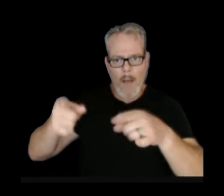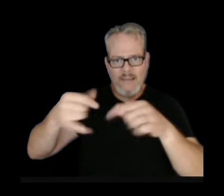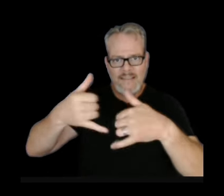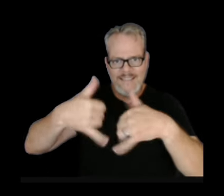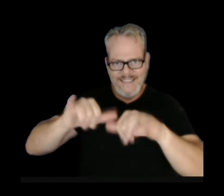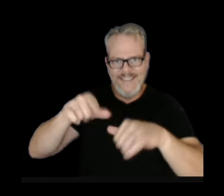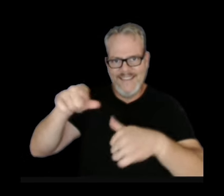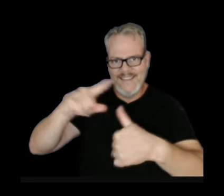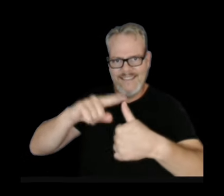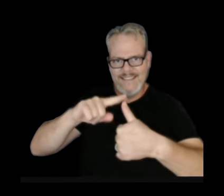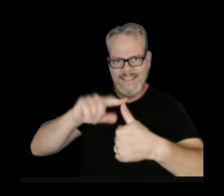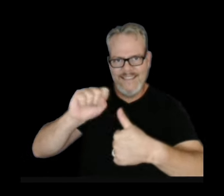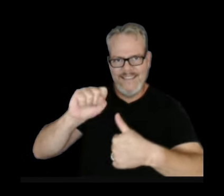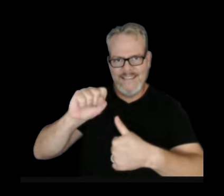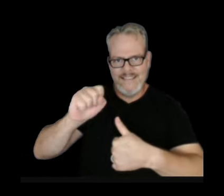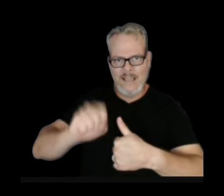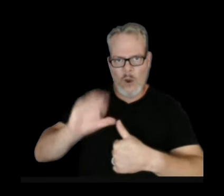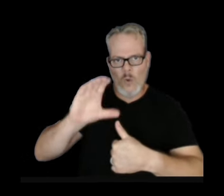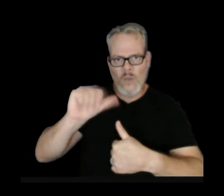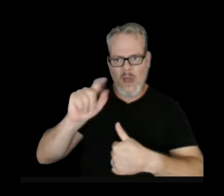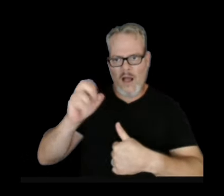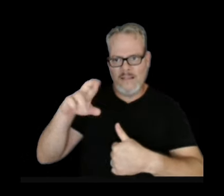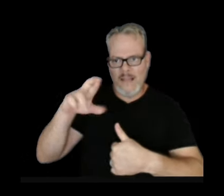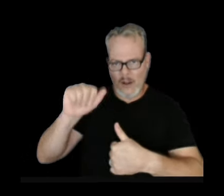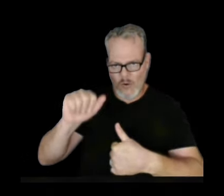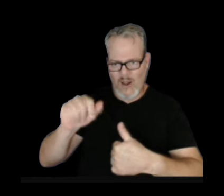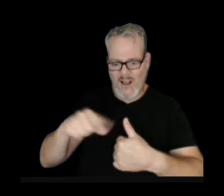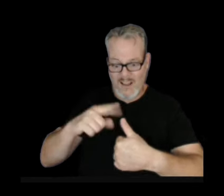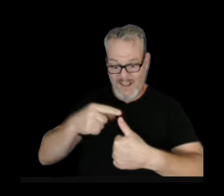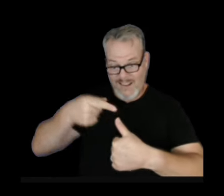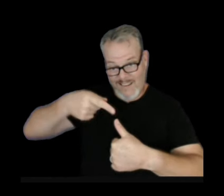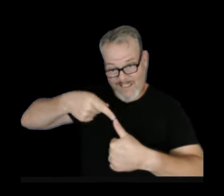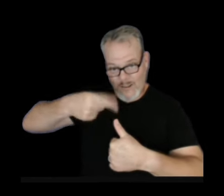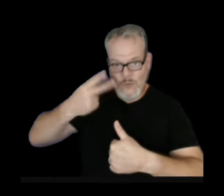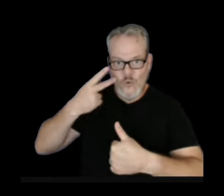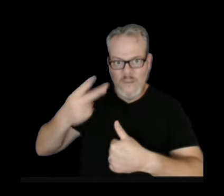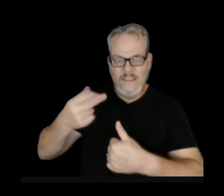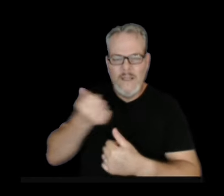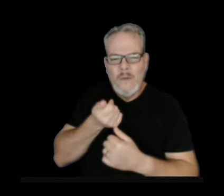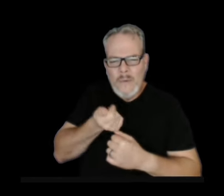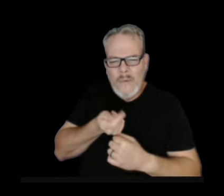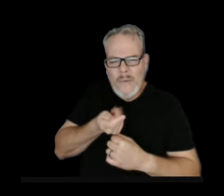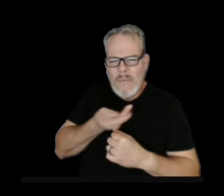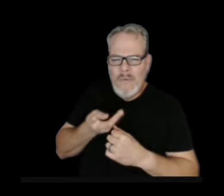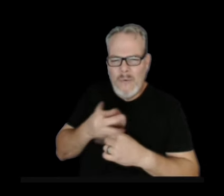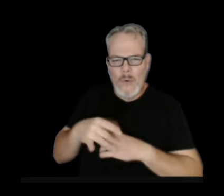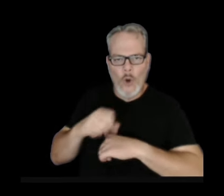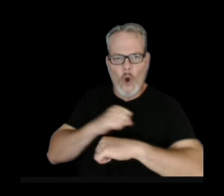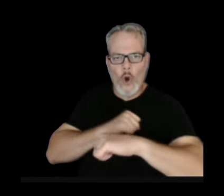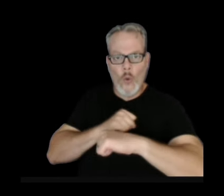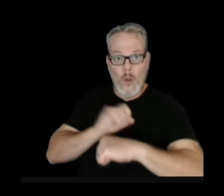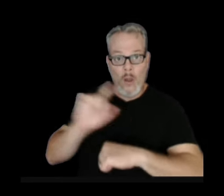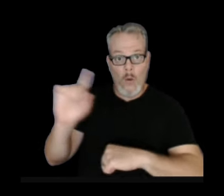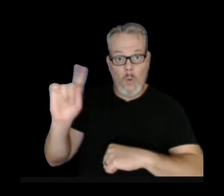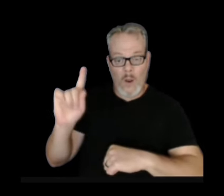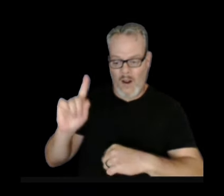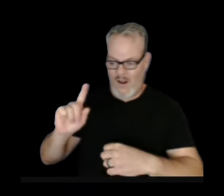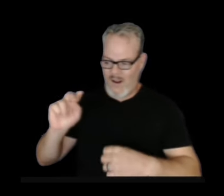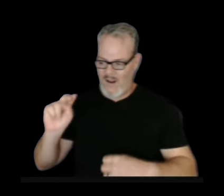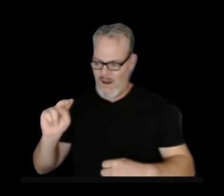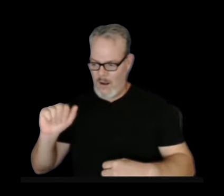see in the map of earthquakes this past week, a lot fewer earthquakes near the eruption site between Nāpau and Makaopuhi